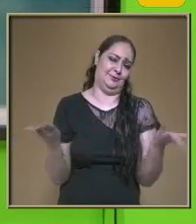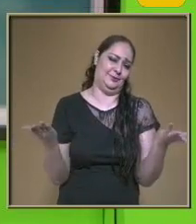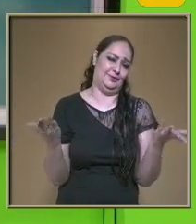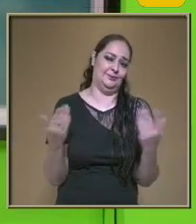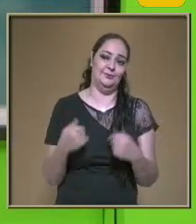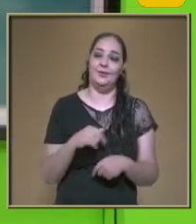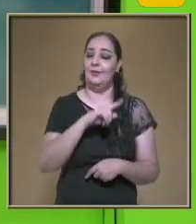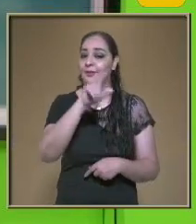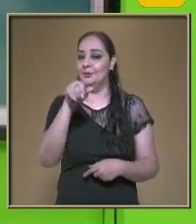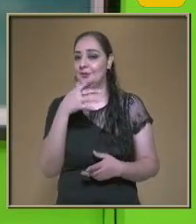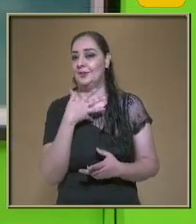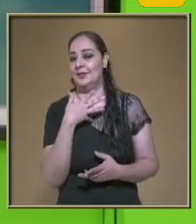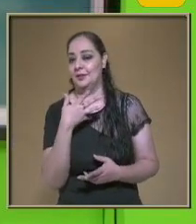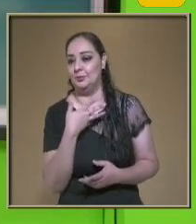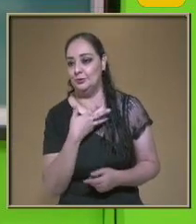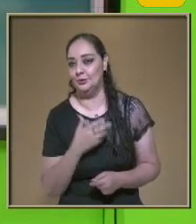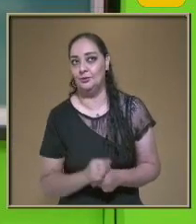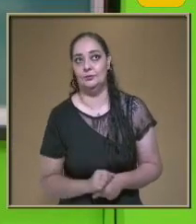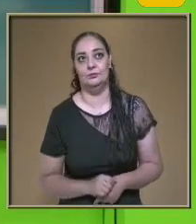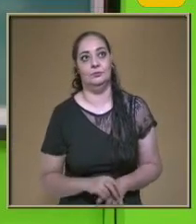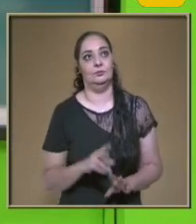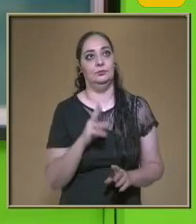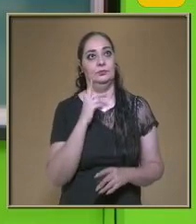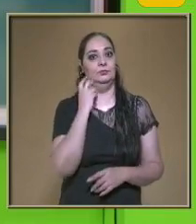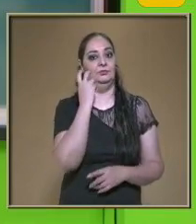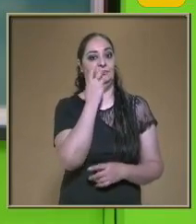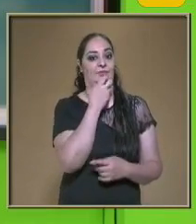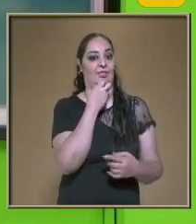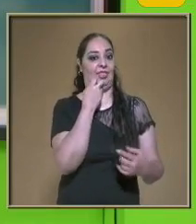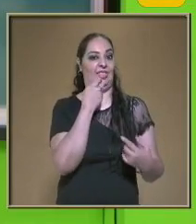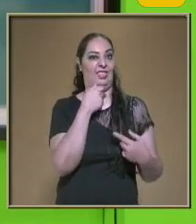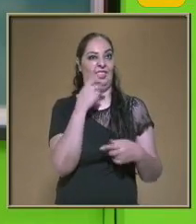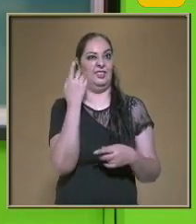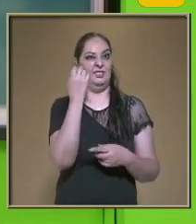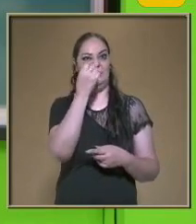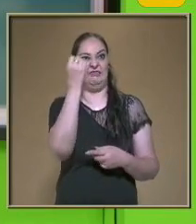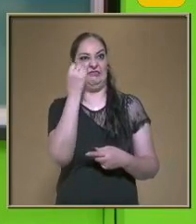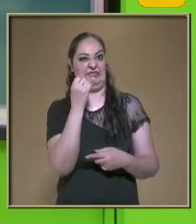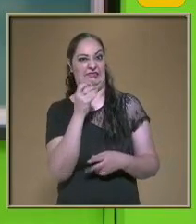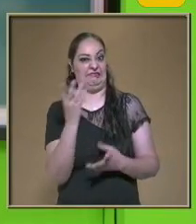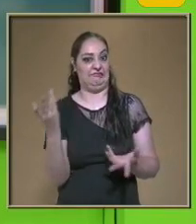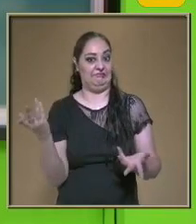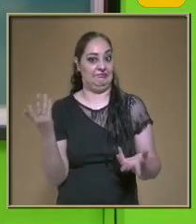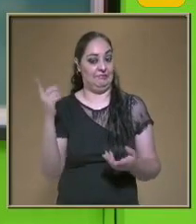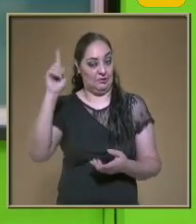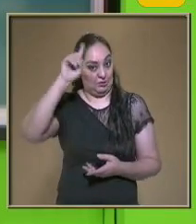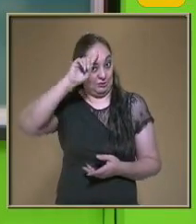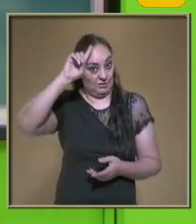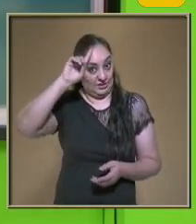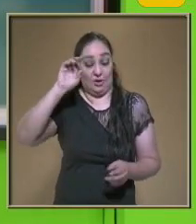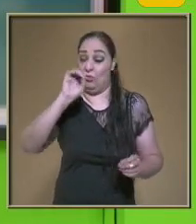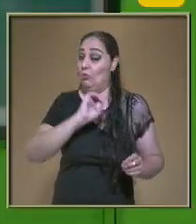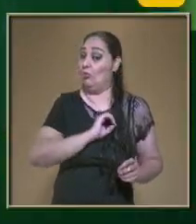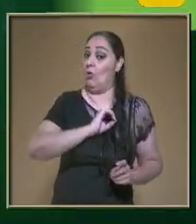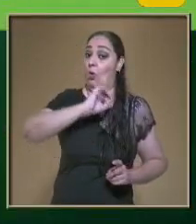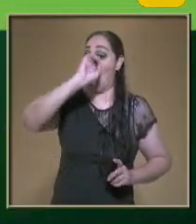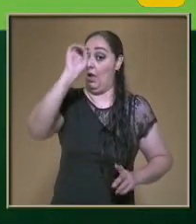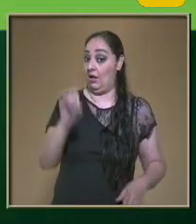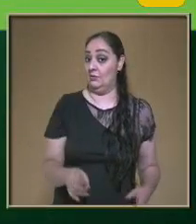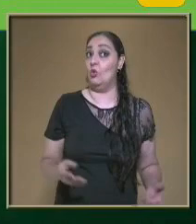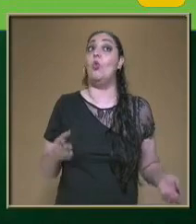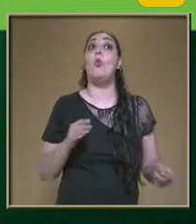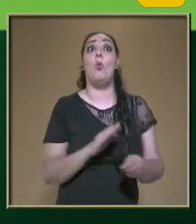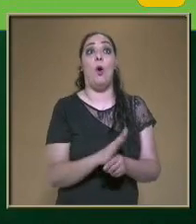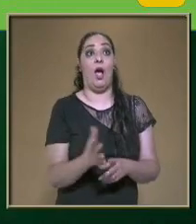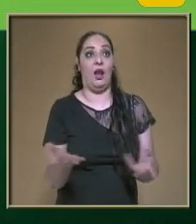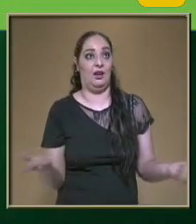Then we got, wow, terrible. Okay? Recommendation or obligation, class. This